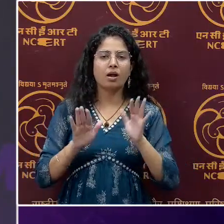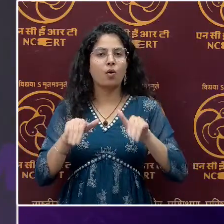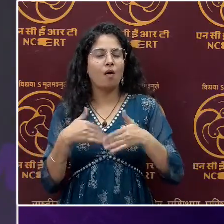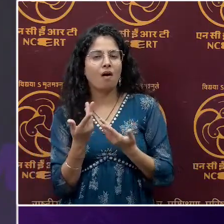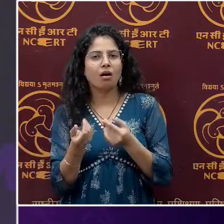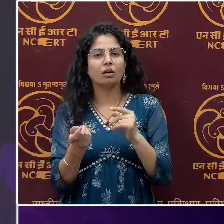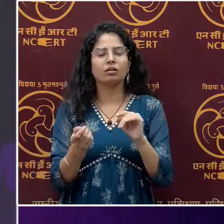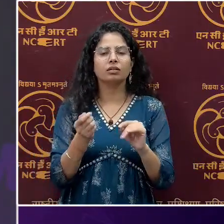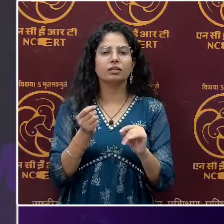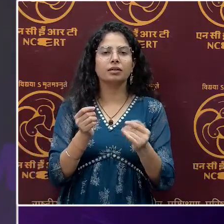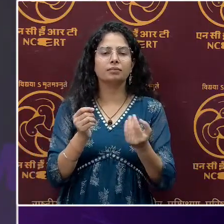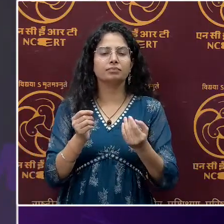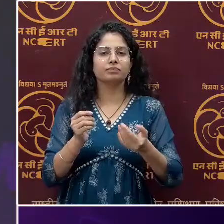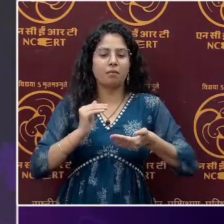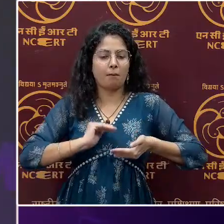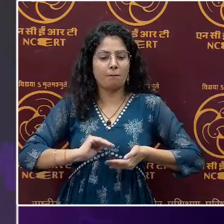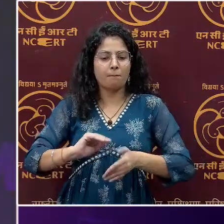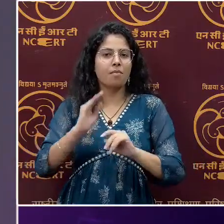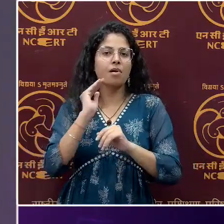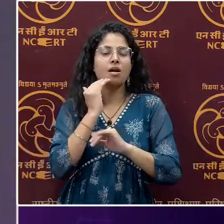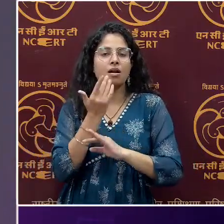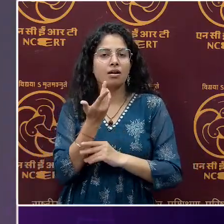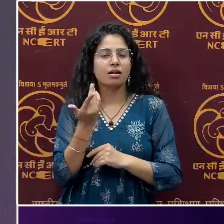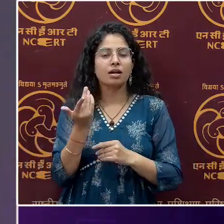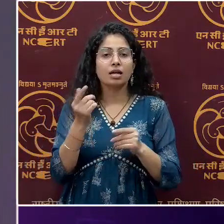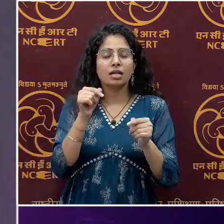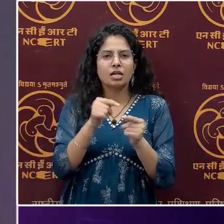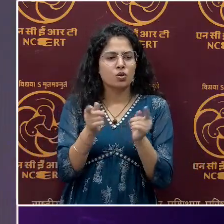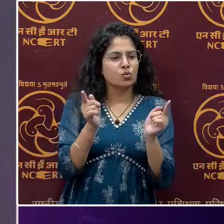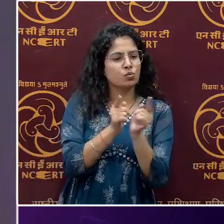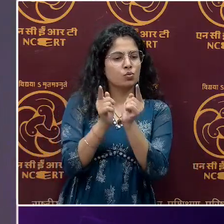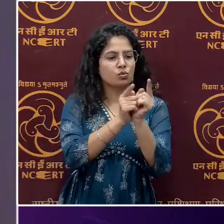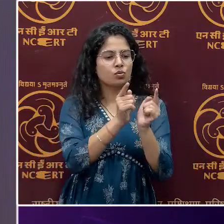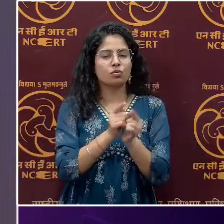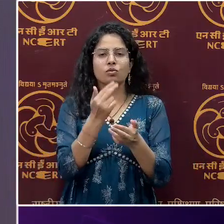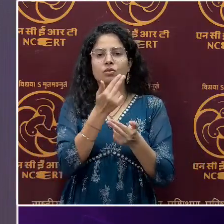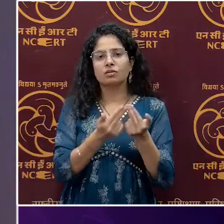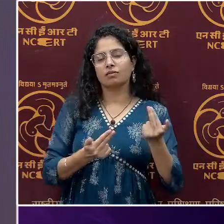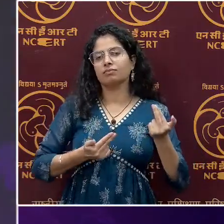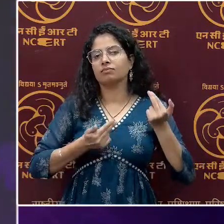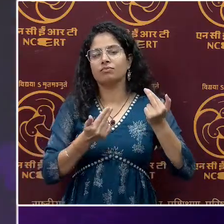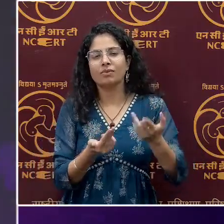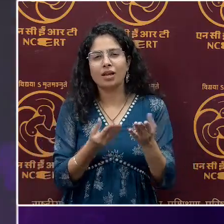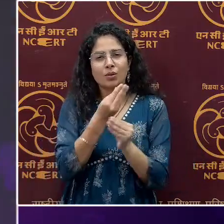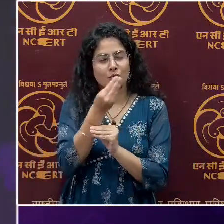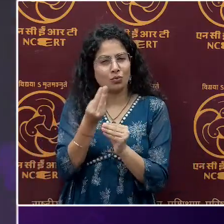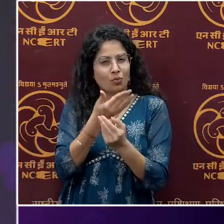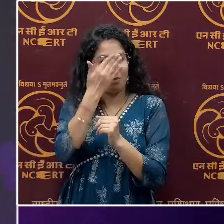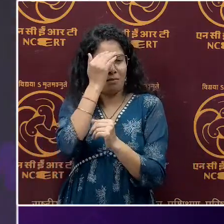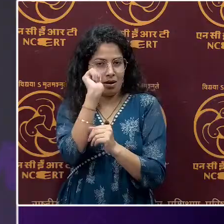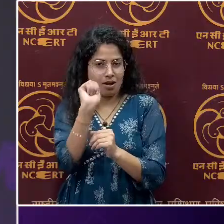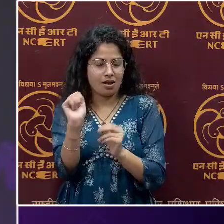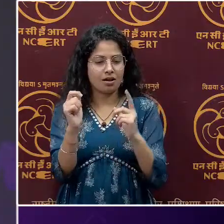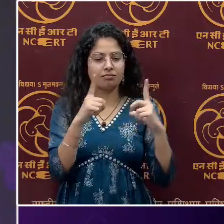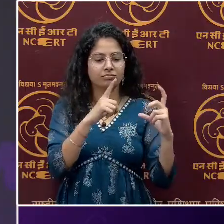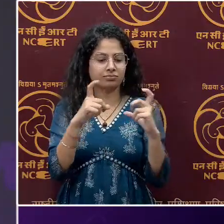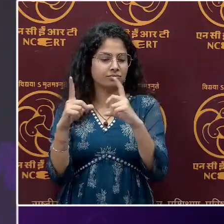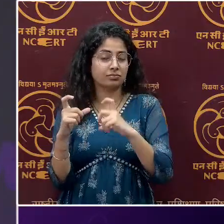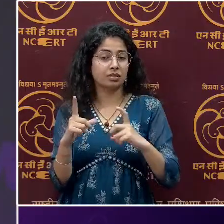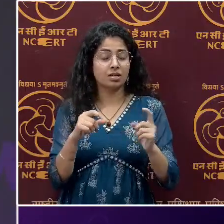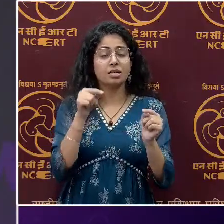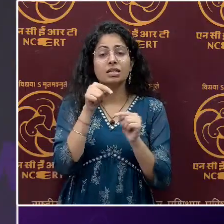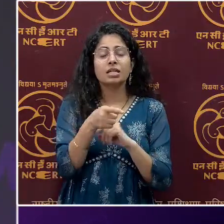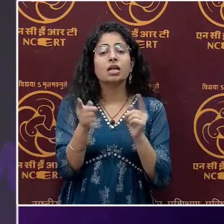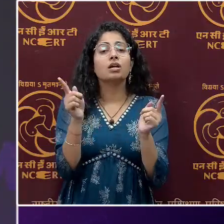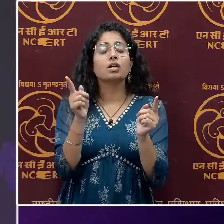birthday. Glimpses is a word that shows a short story about something, a short memoir of something. So this Glimpses of Past is